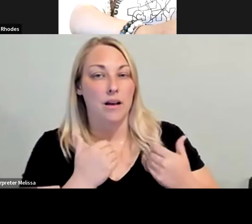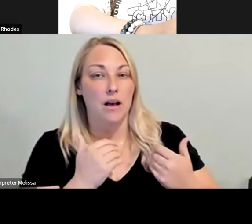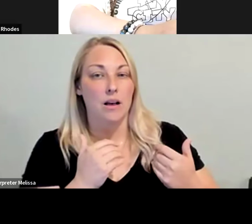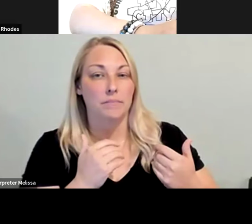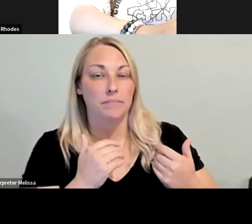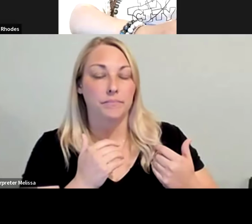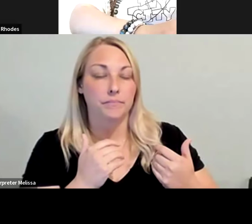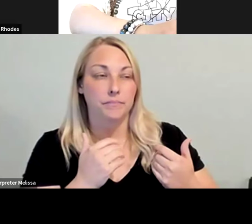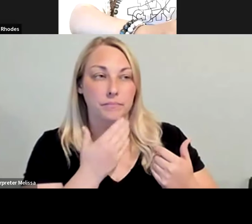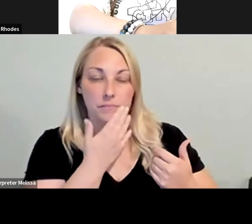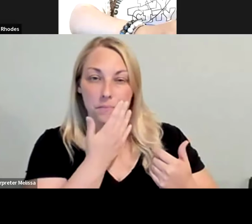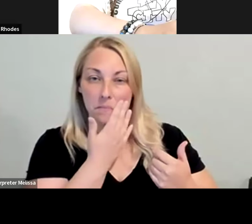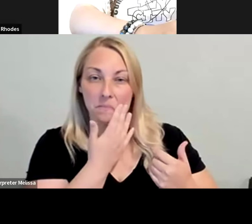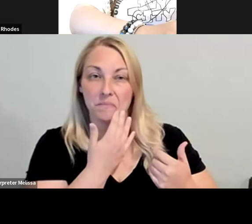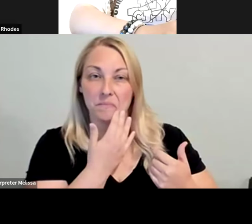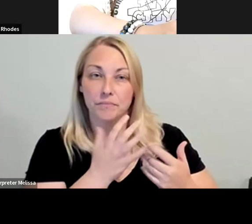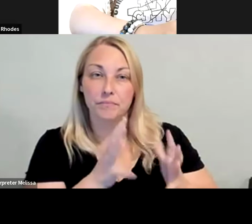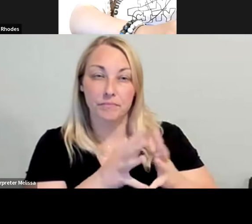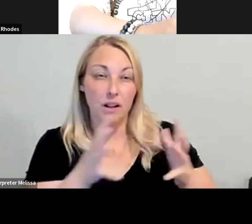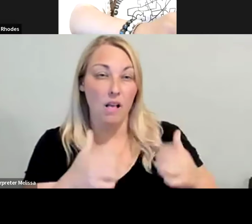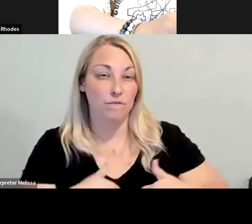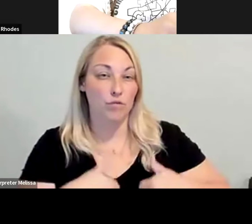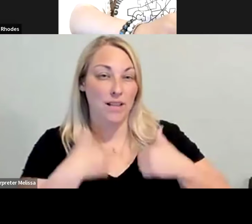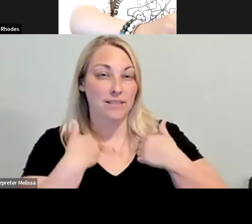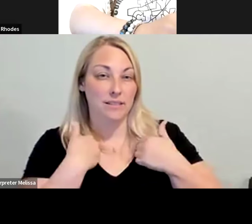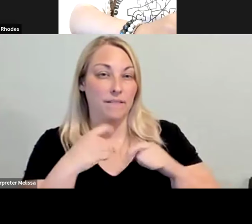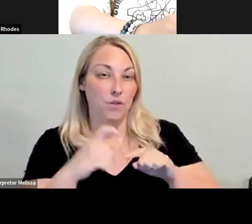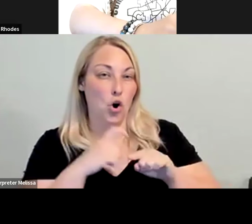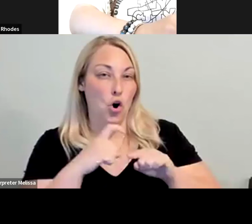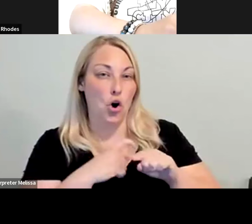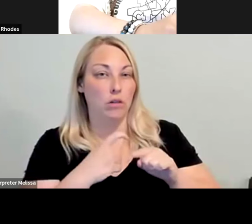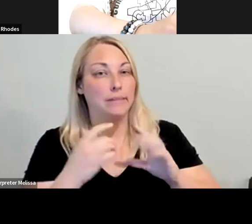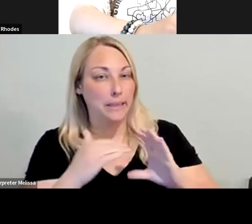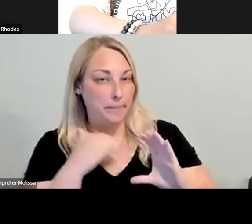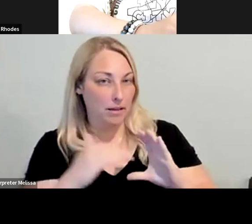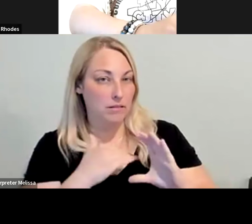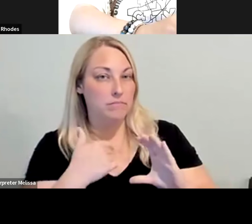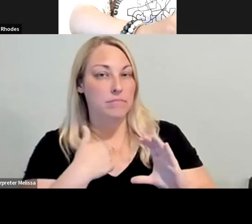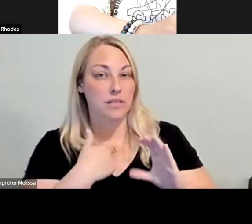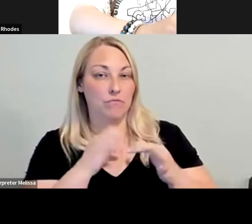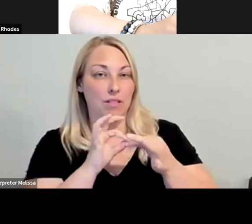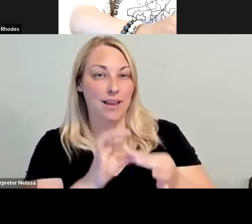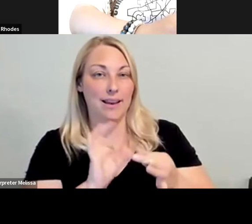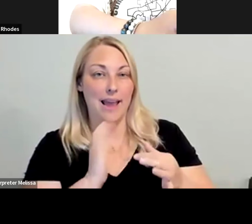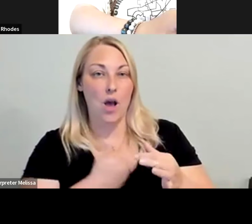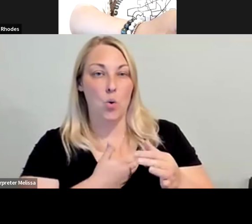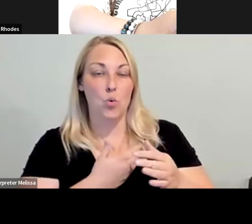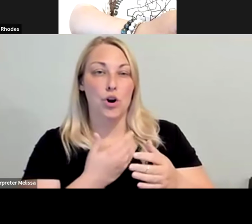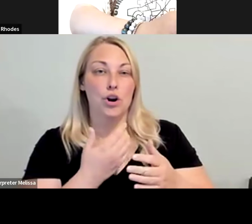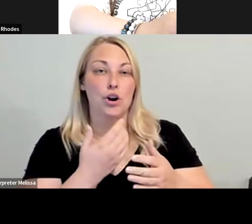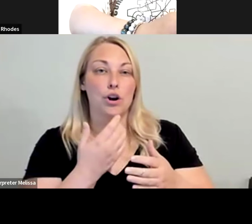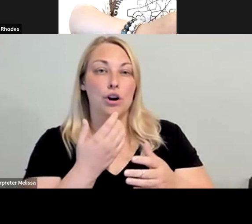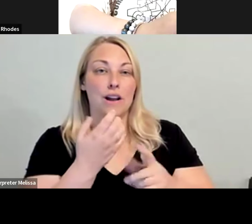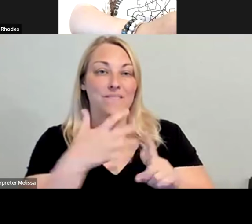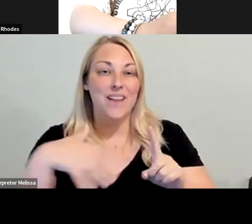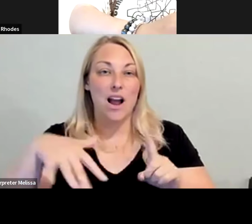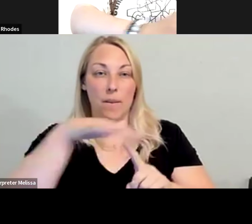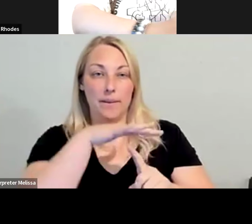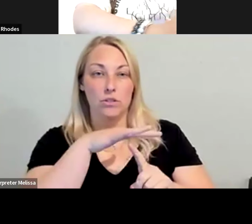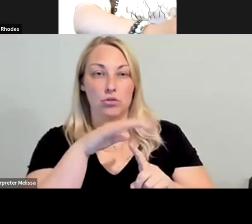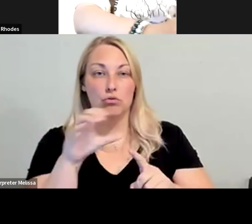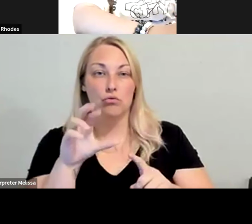of residents have called and or at least emailed me regarding our environmental crimes unit. That